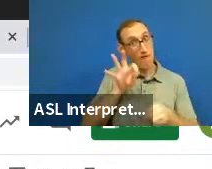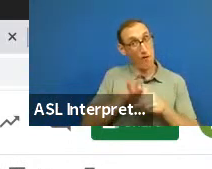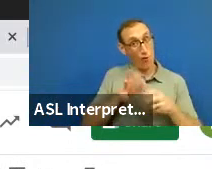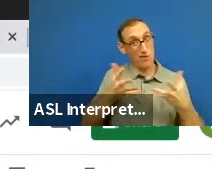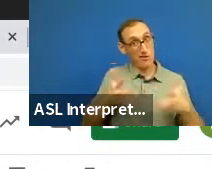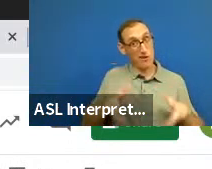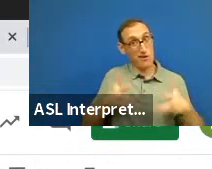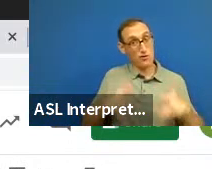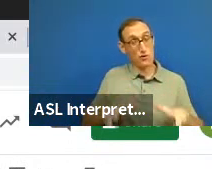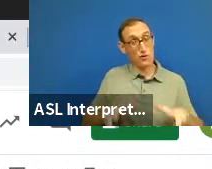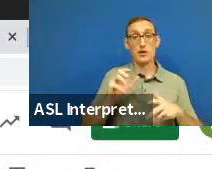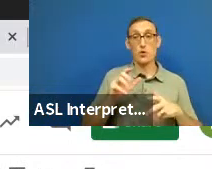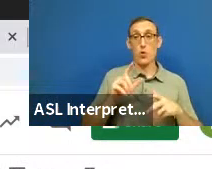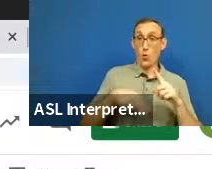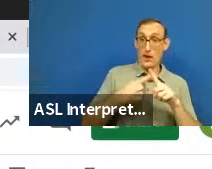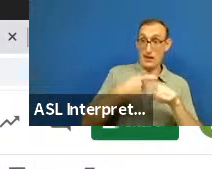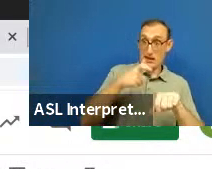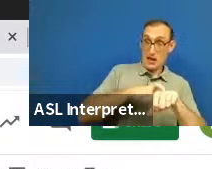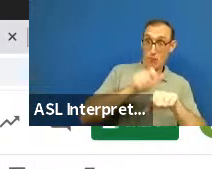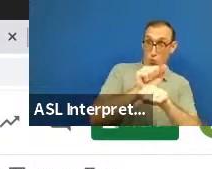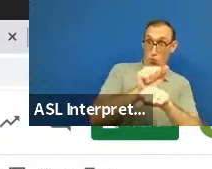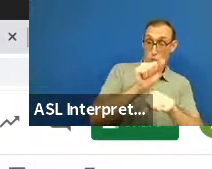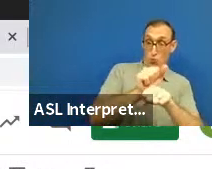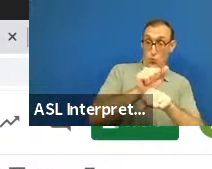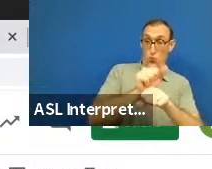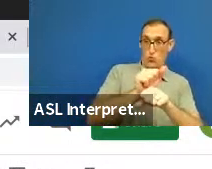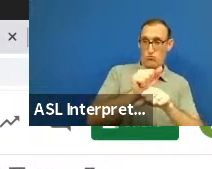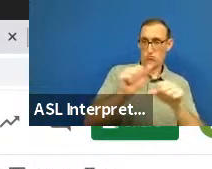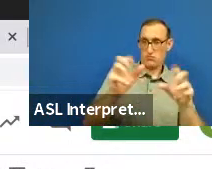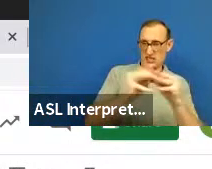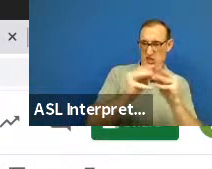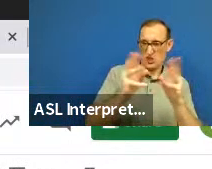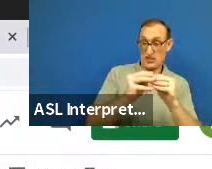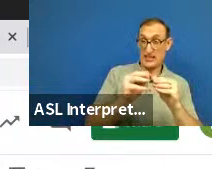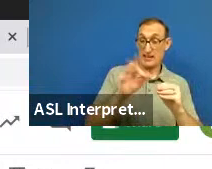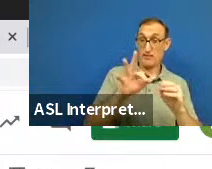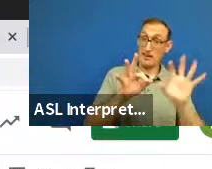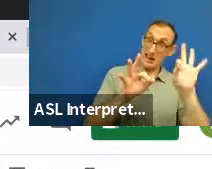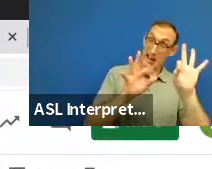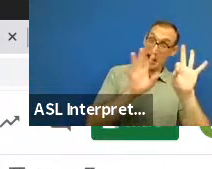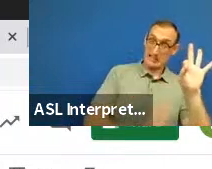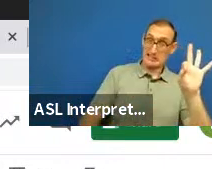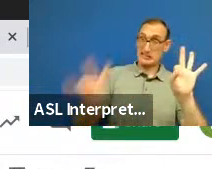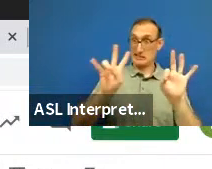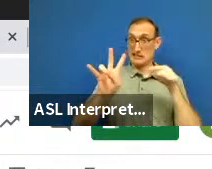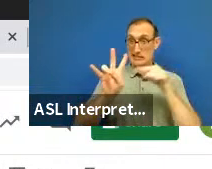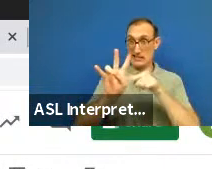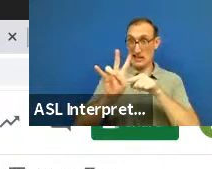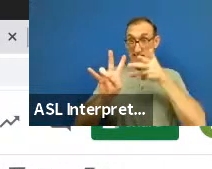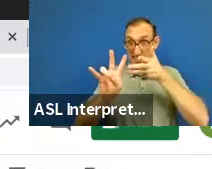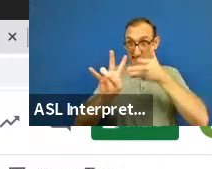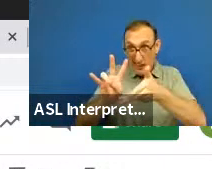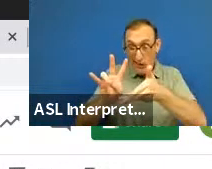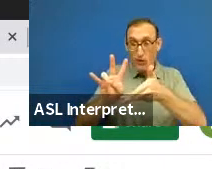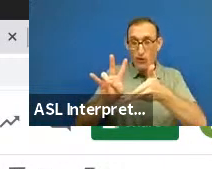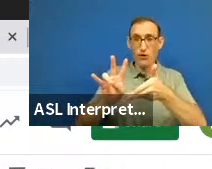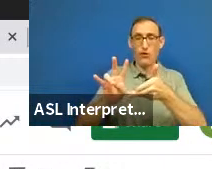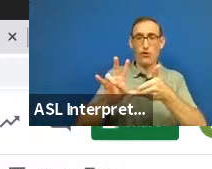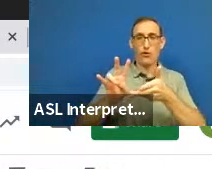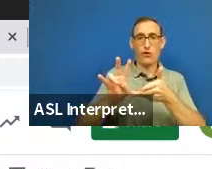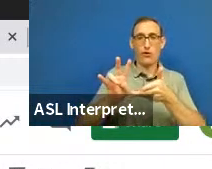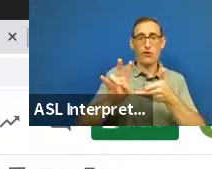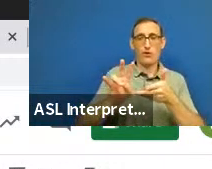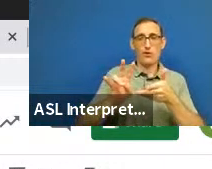if 7 out of 9 of us were there, what what has the committee, what's the use of the